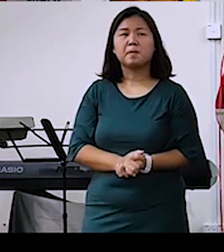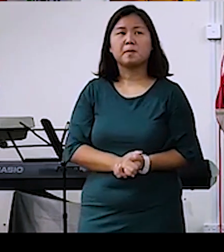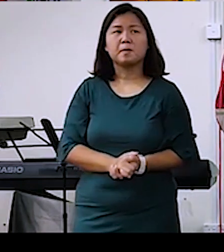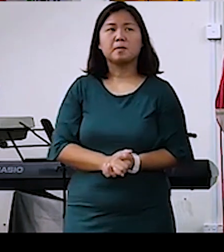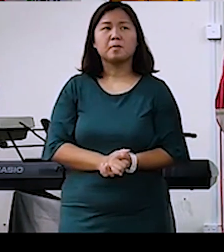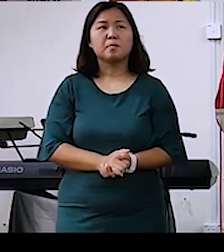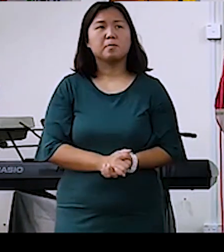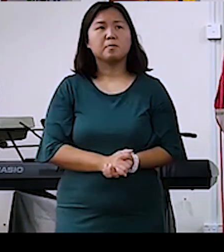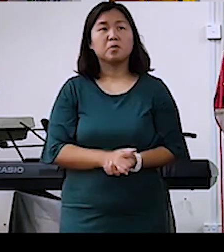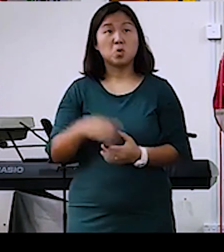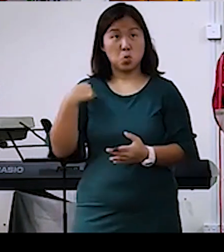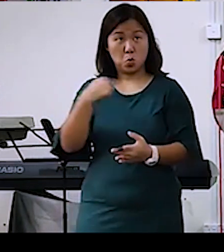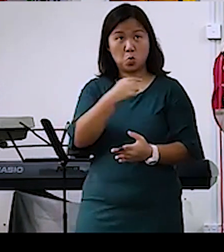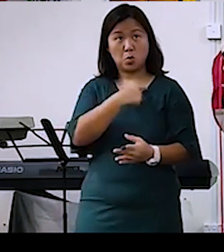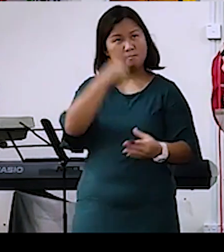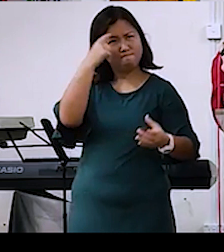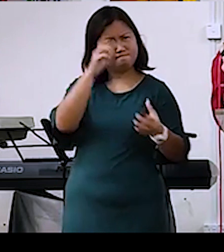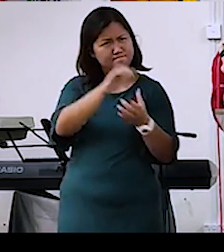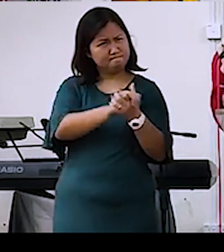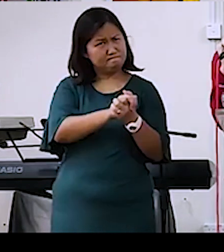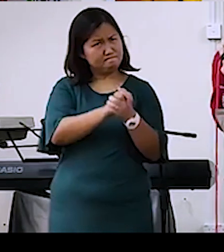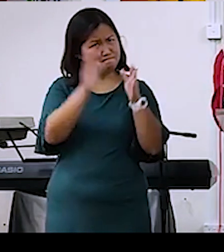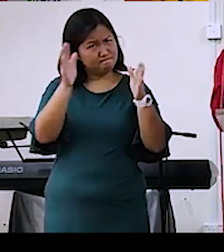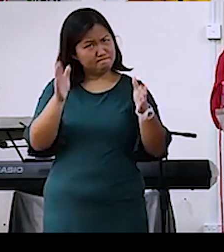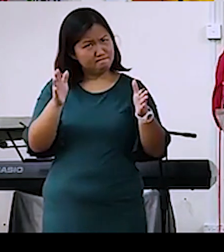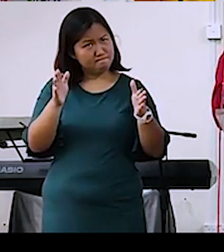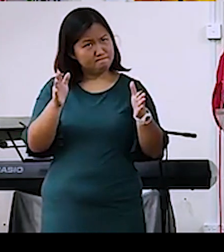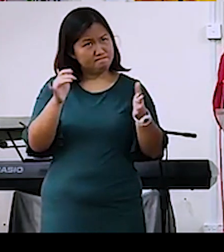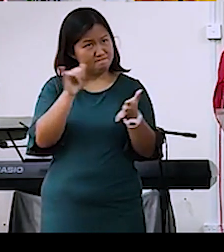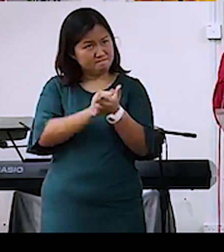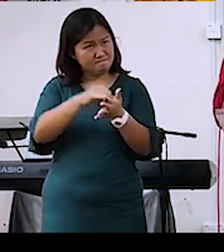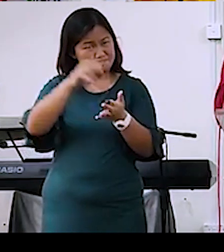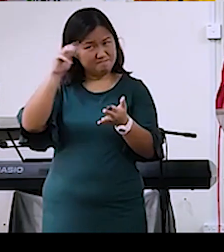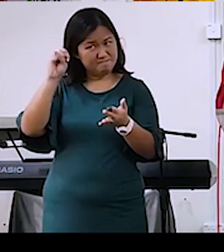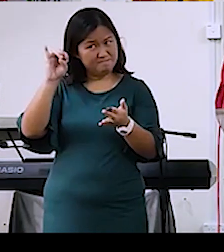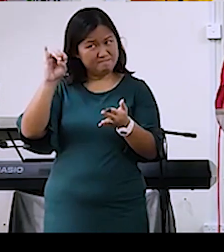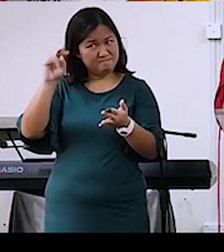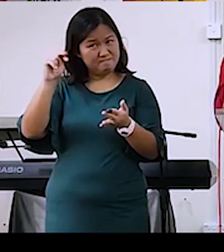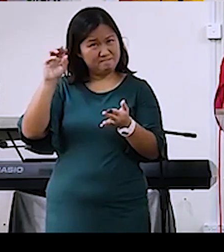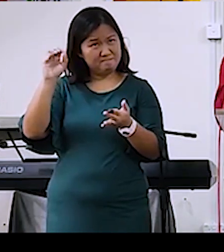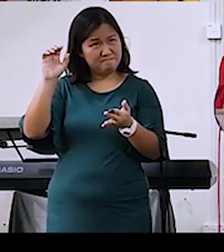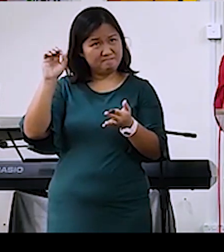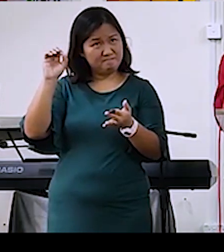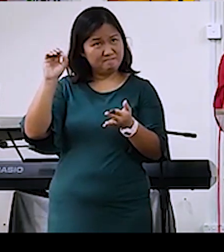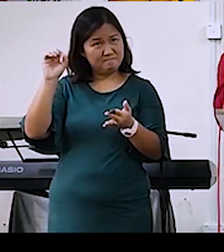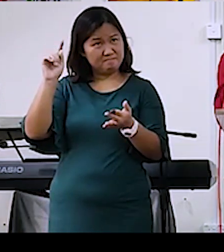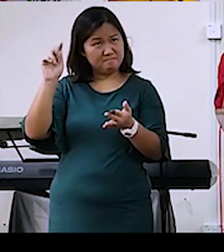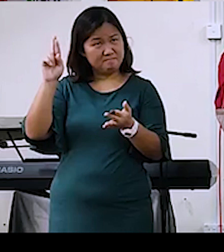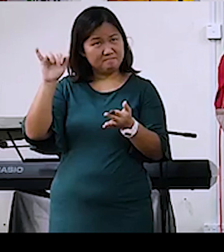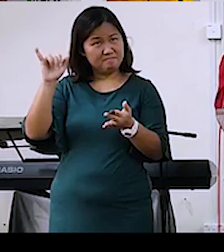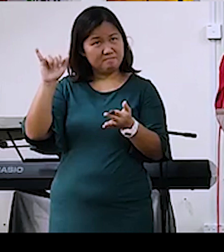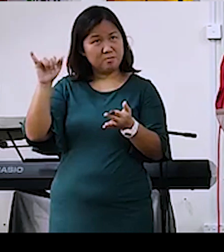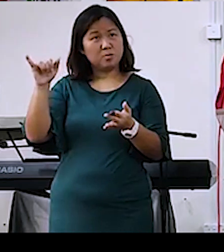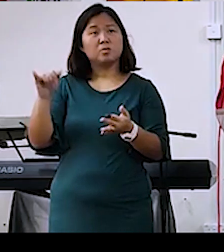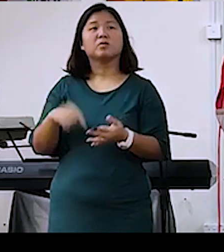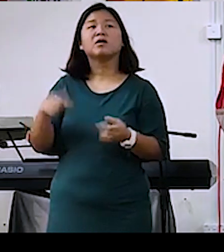chapter. Therefore, since we have this ministry, all that we do for God, that we are blessed by the opportunity to serve God. This